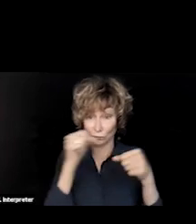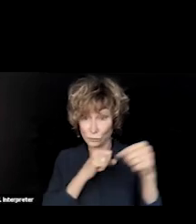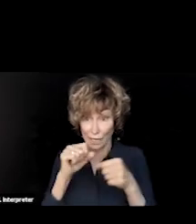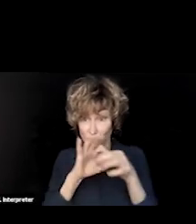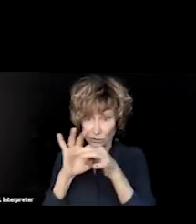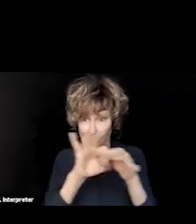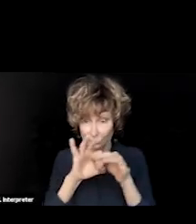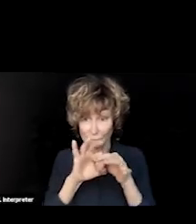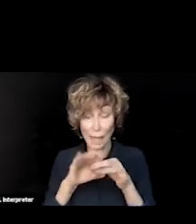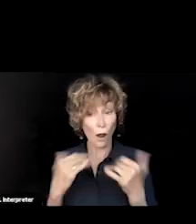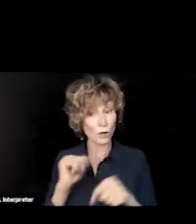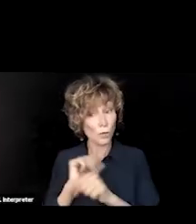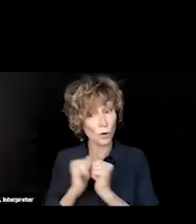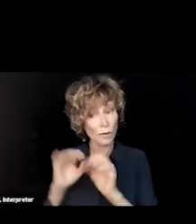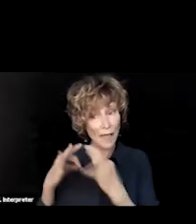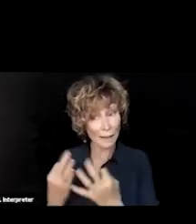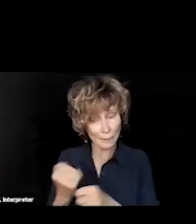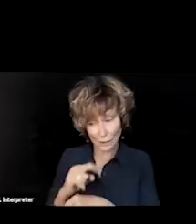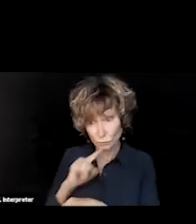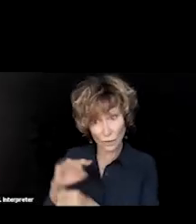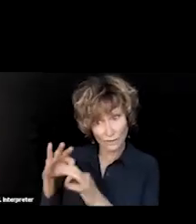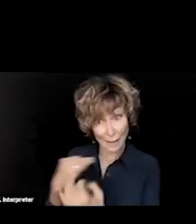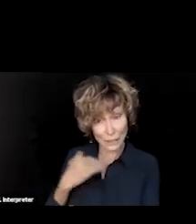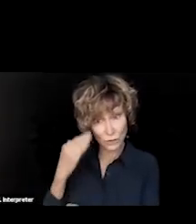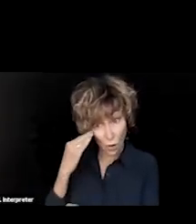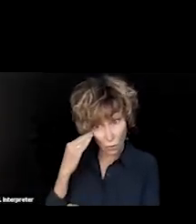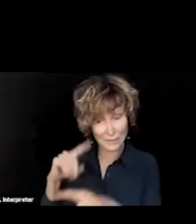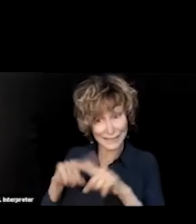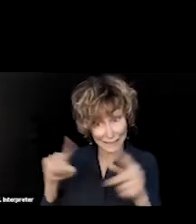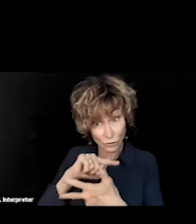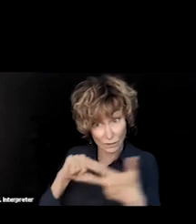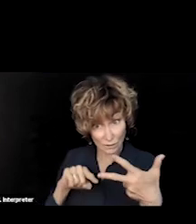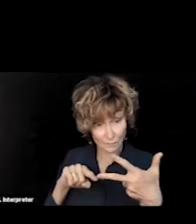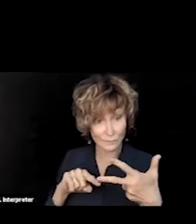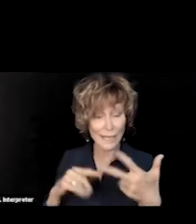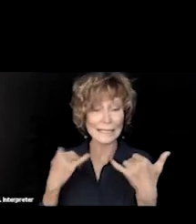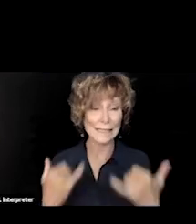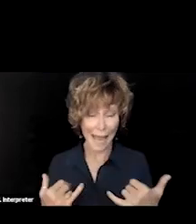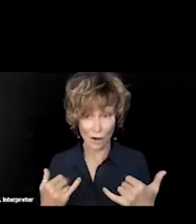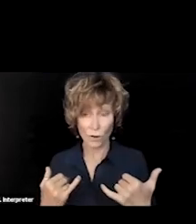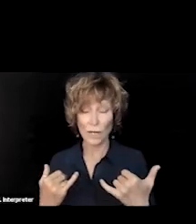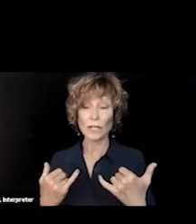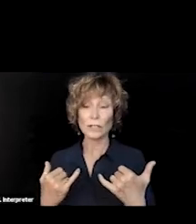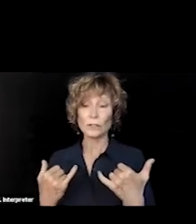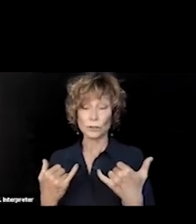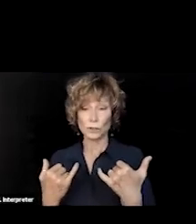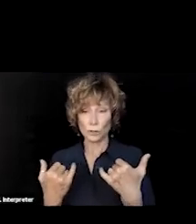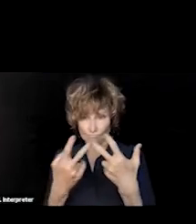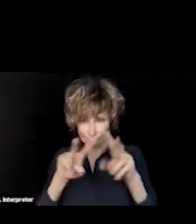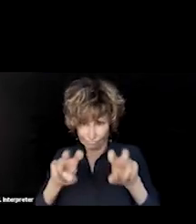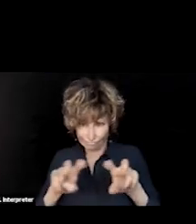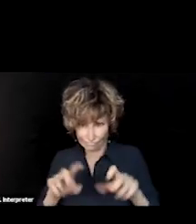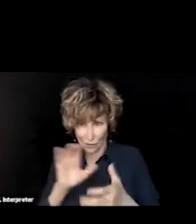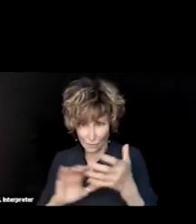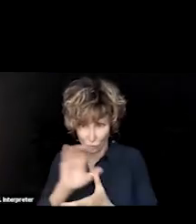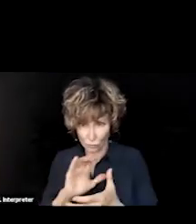but to work with families, we need to make sure they know the differences. To untangle some of the confusion, I think it's helpful for families if we